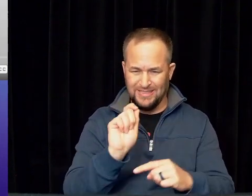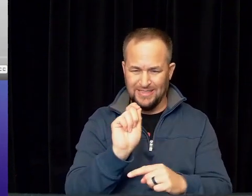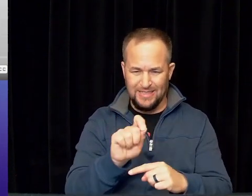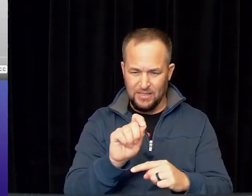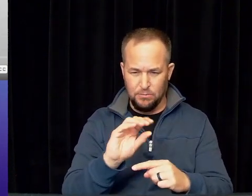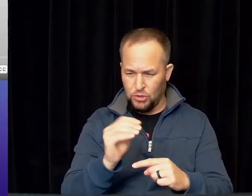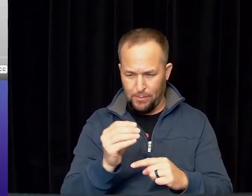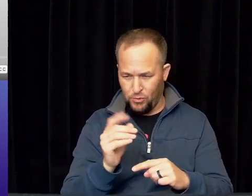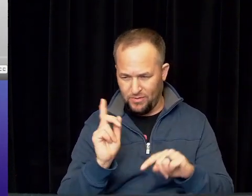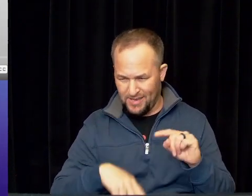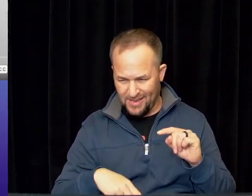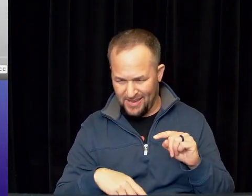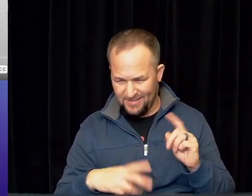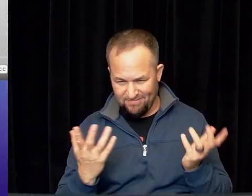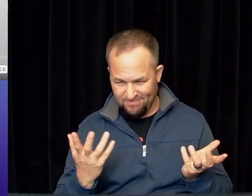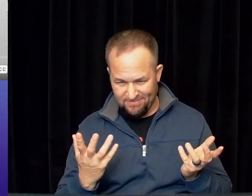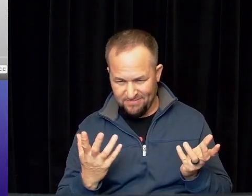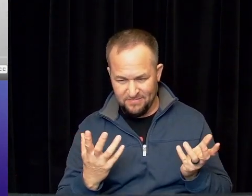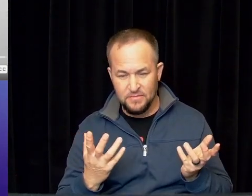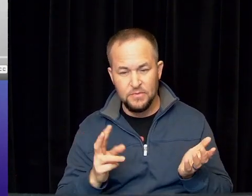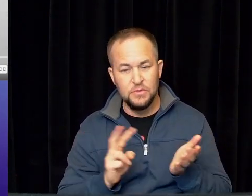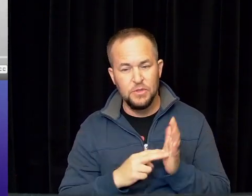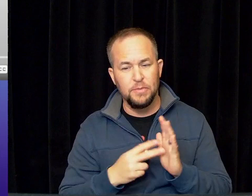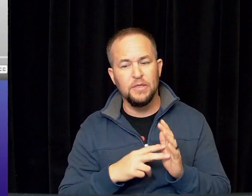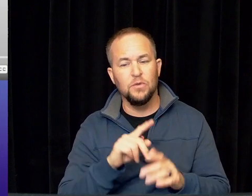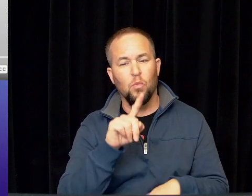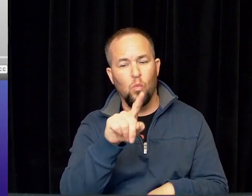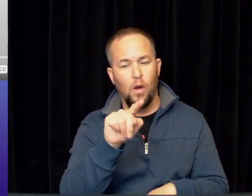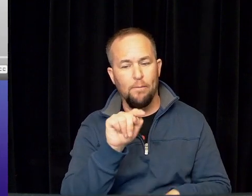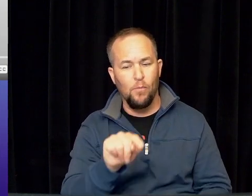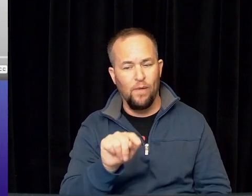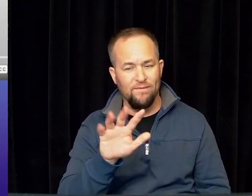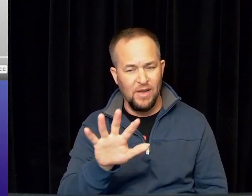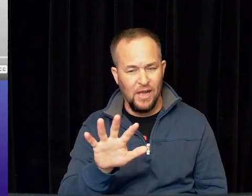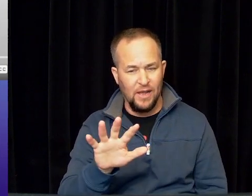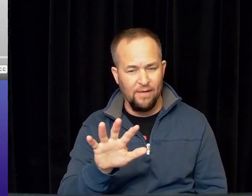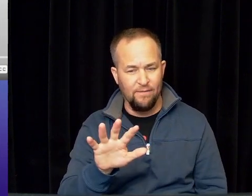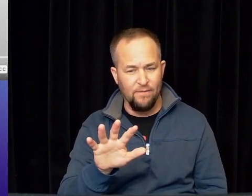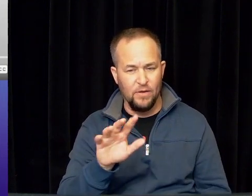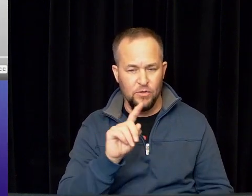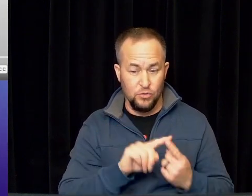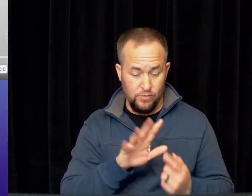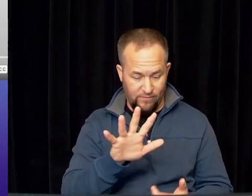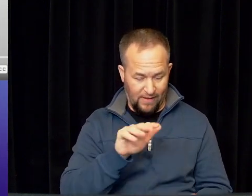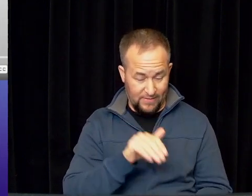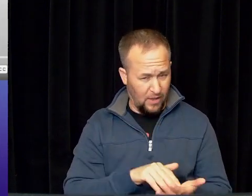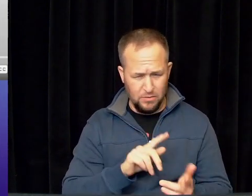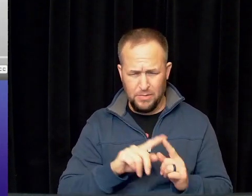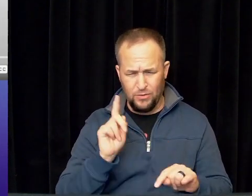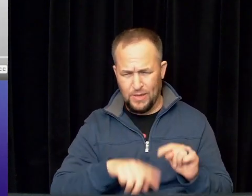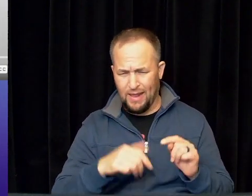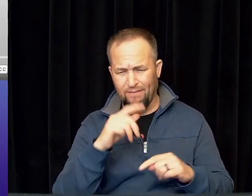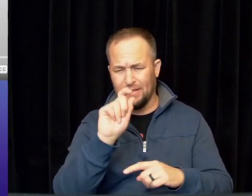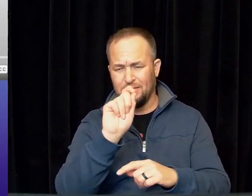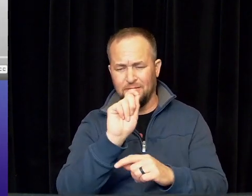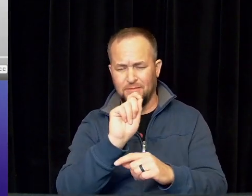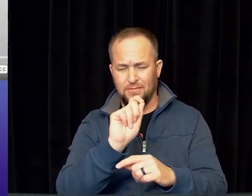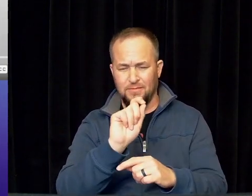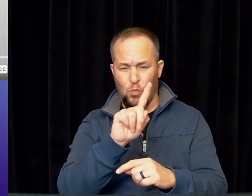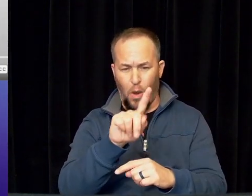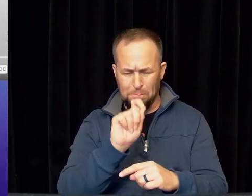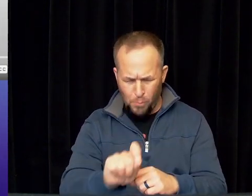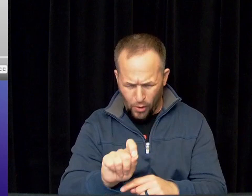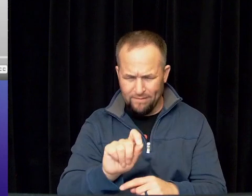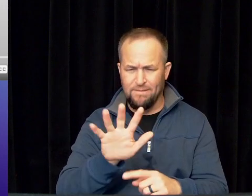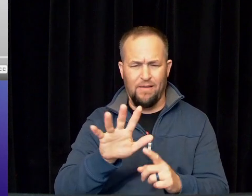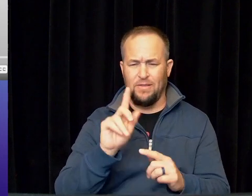once we get rid of our labels, right? So this would be 1.5 to 5,000, but you can't have a decimal in a fraction. So